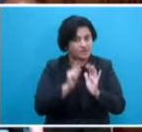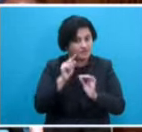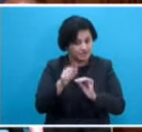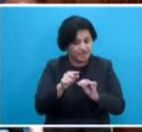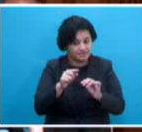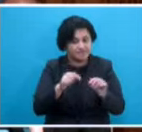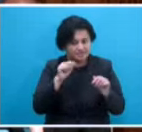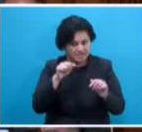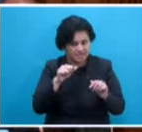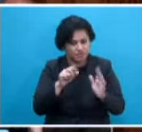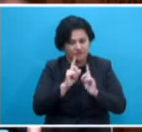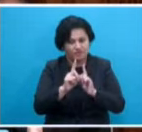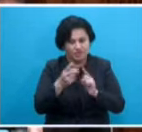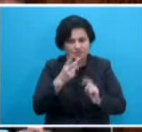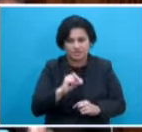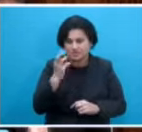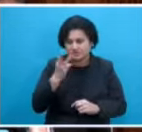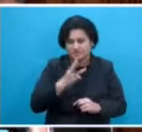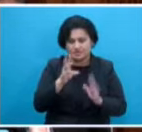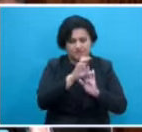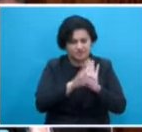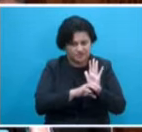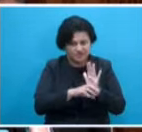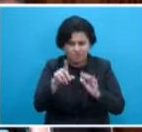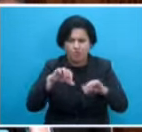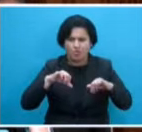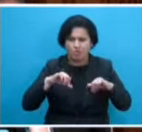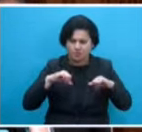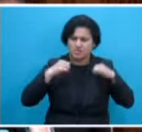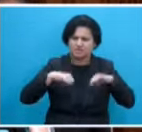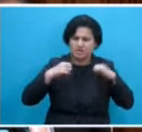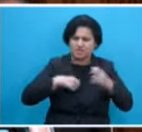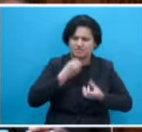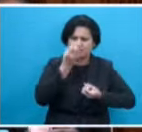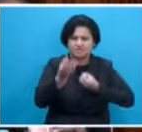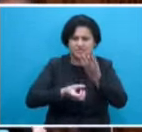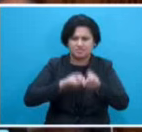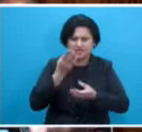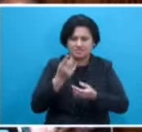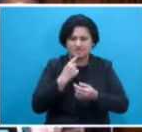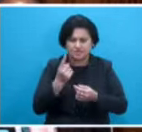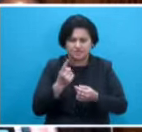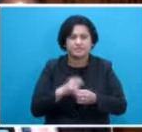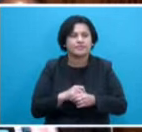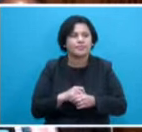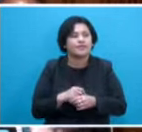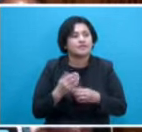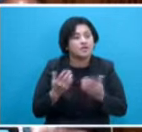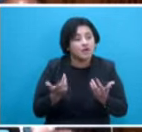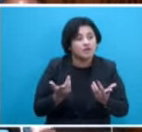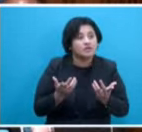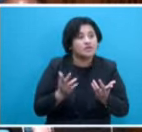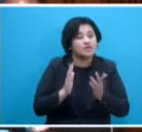the 2013 Constitution they so proudly flaunt. Our prayer here in Parliament, Honourable